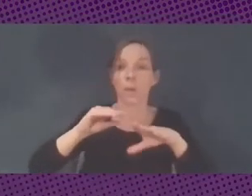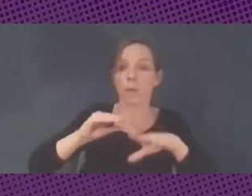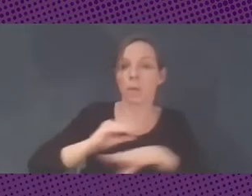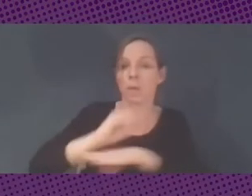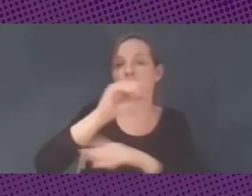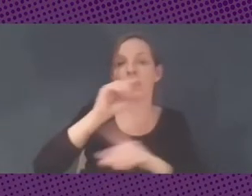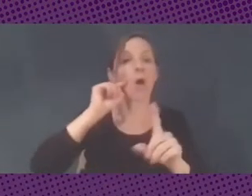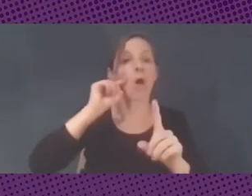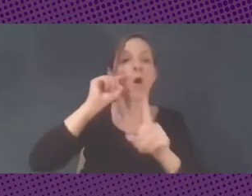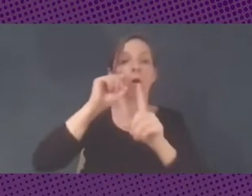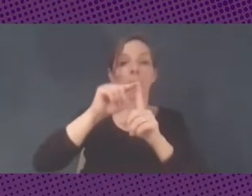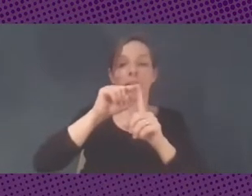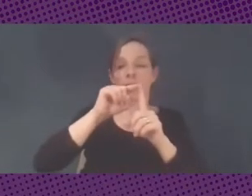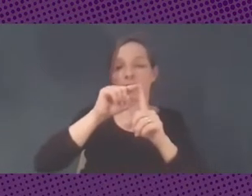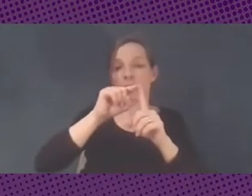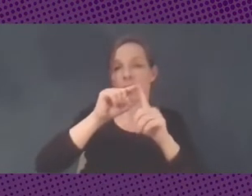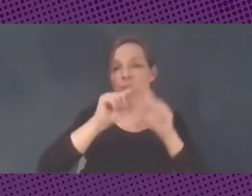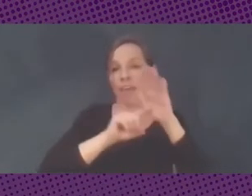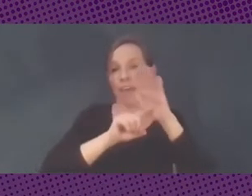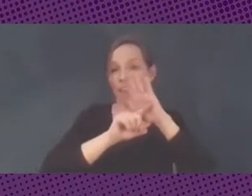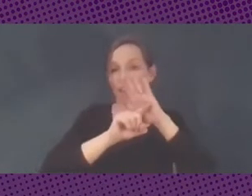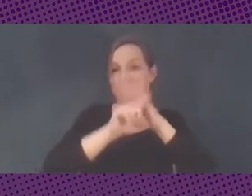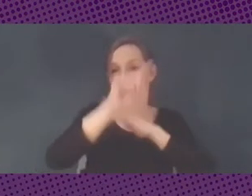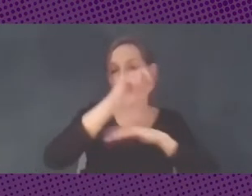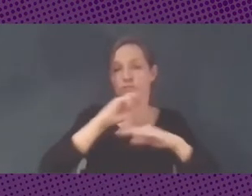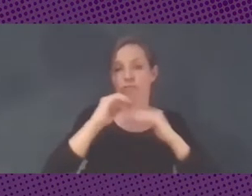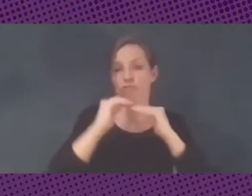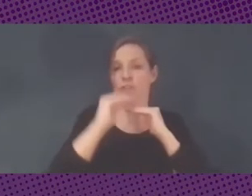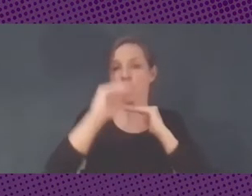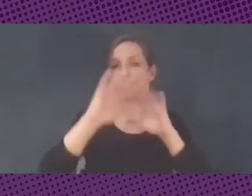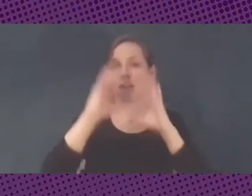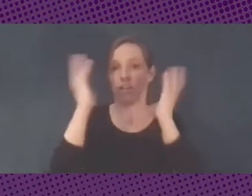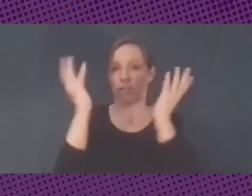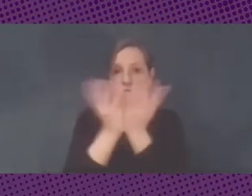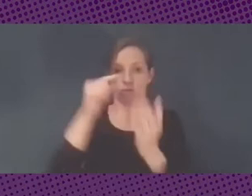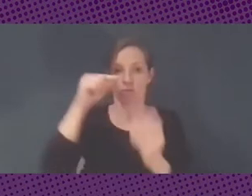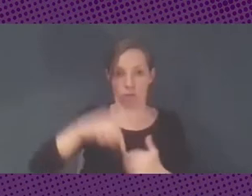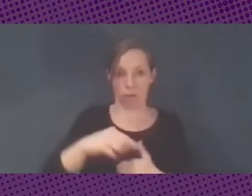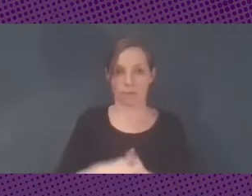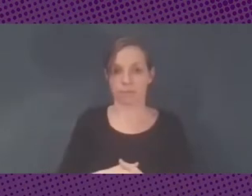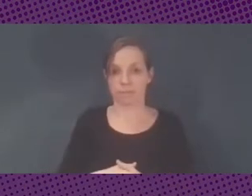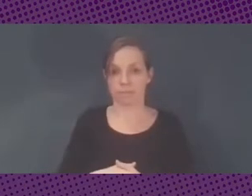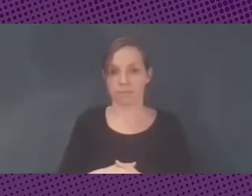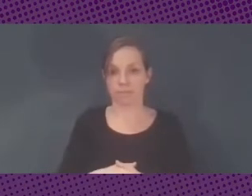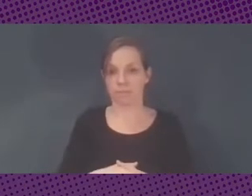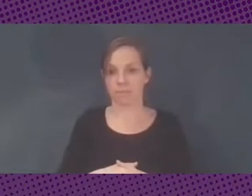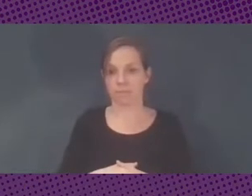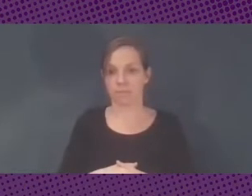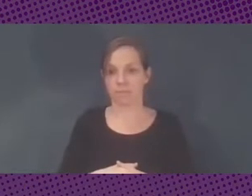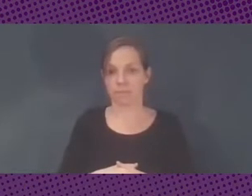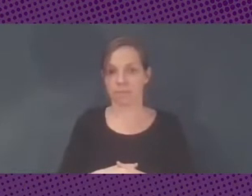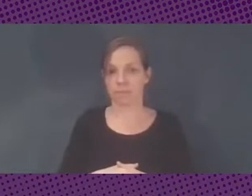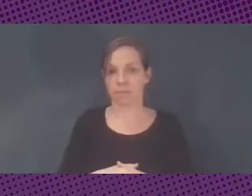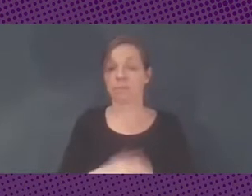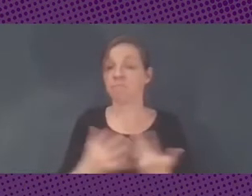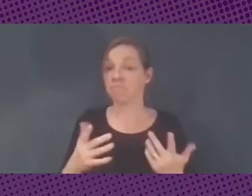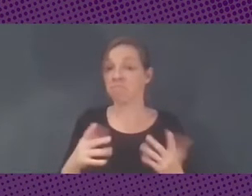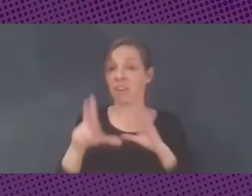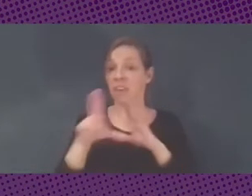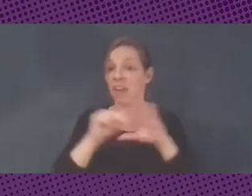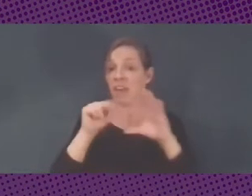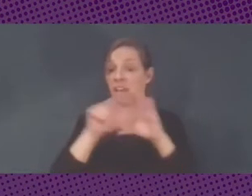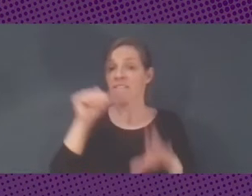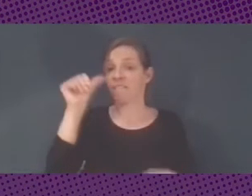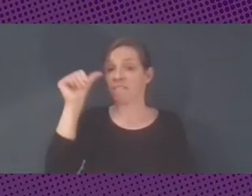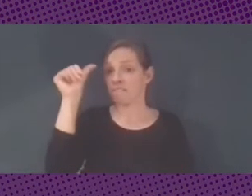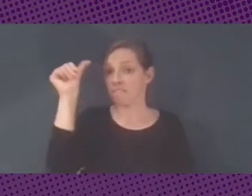And it is a video that in a sense, it's a marketing campaign of the World Bank for global institutional investors or for global